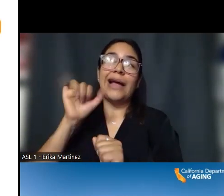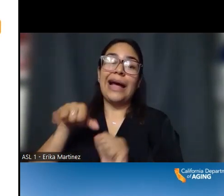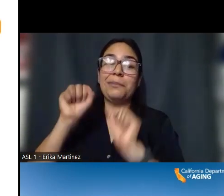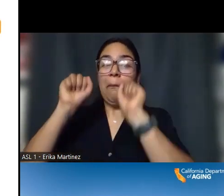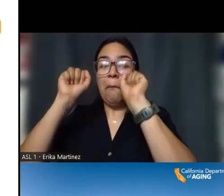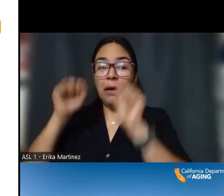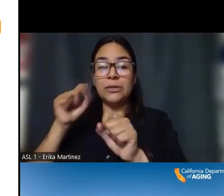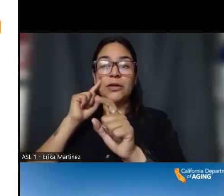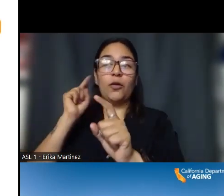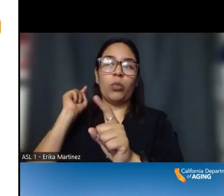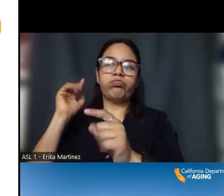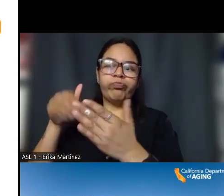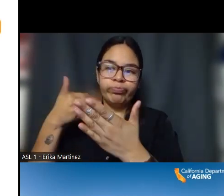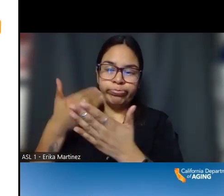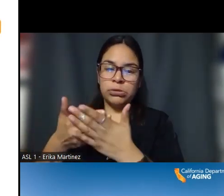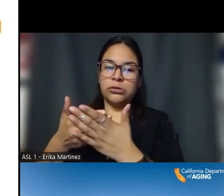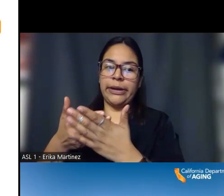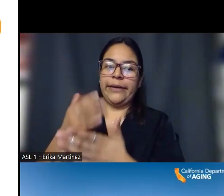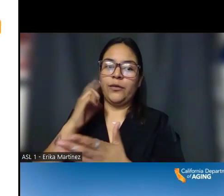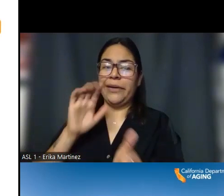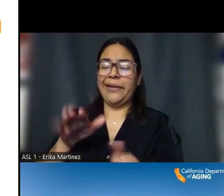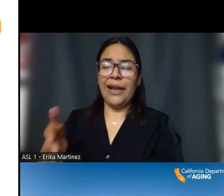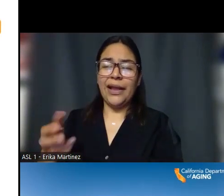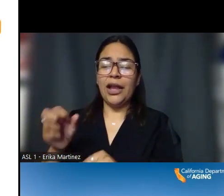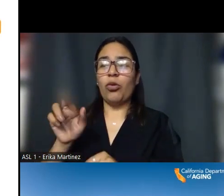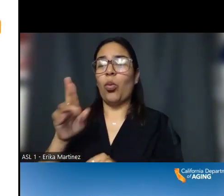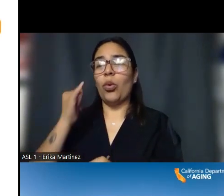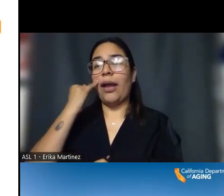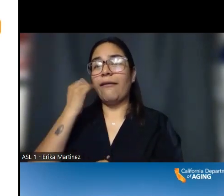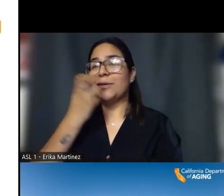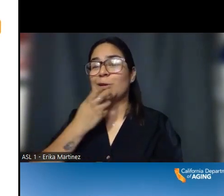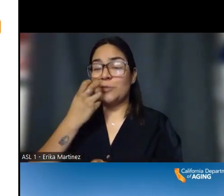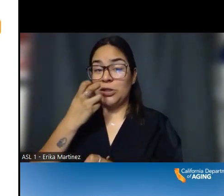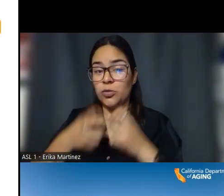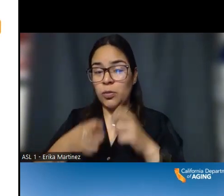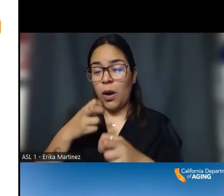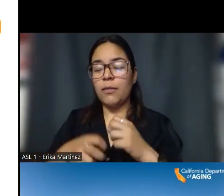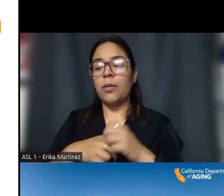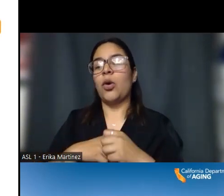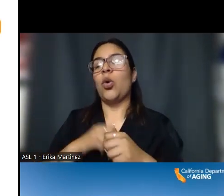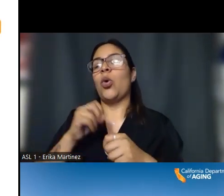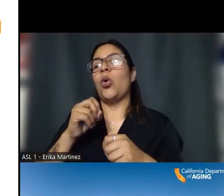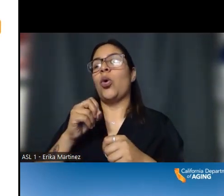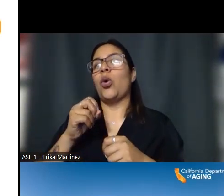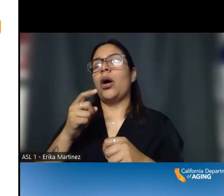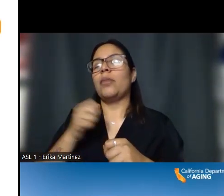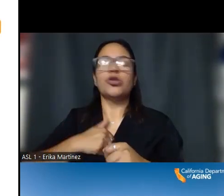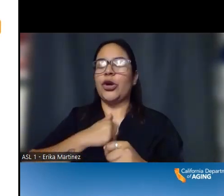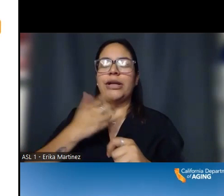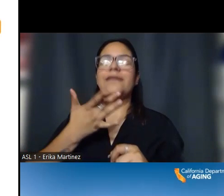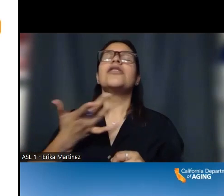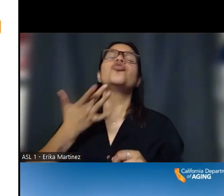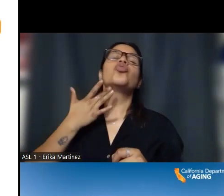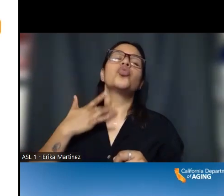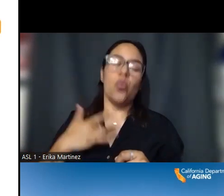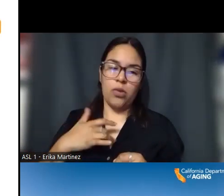example of someone having a stroke and a speech issue, if they go off the feeding or swallowing issue, I'm sorry, and